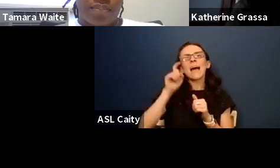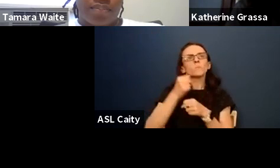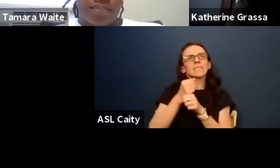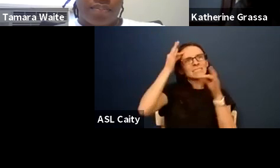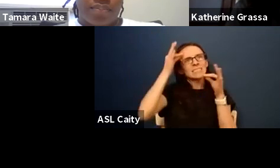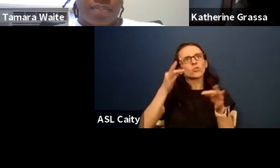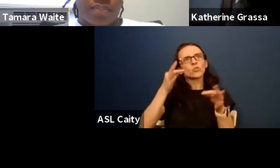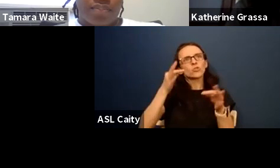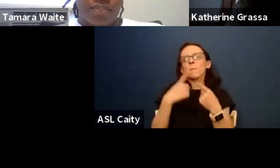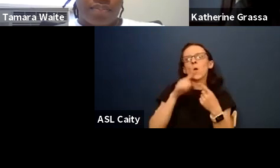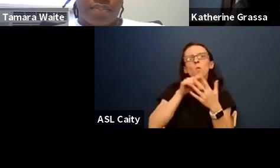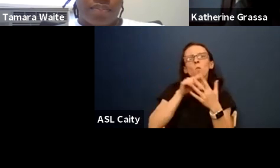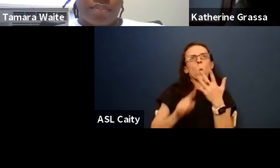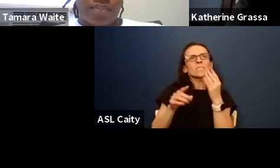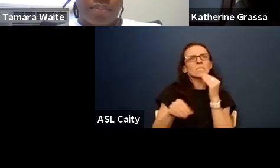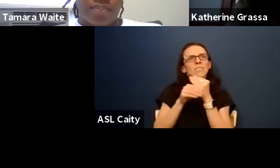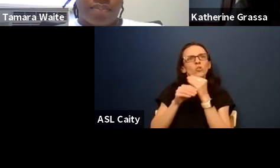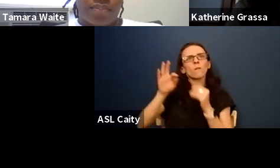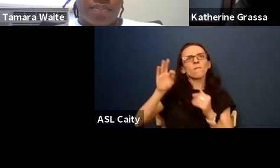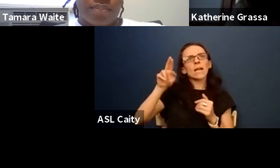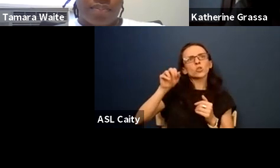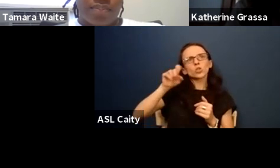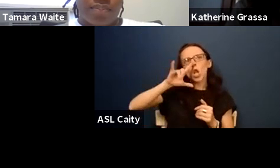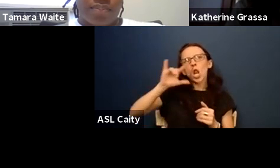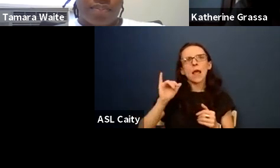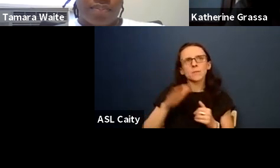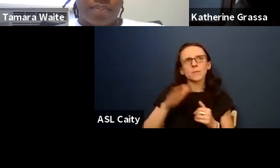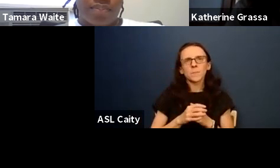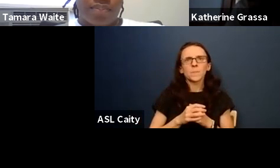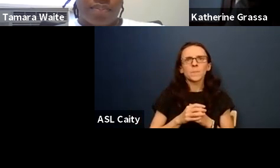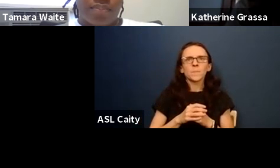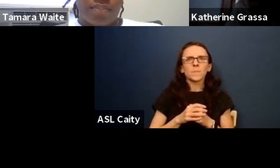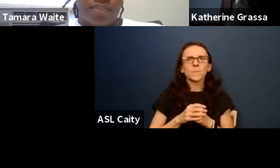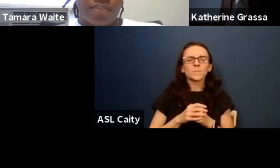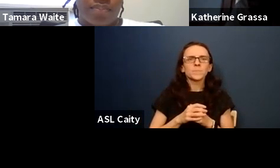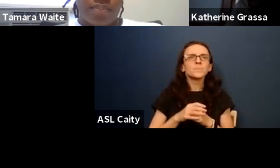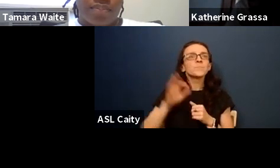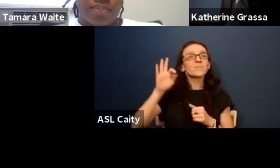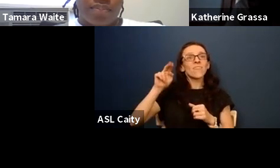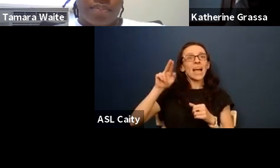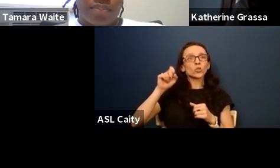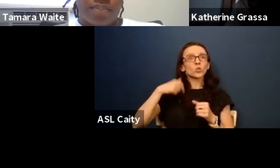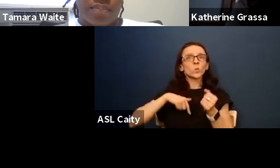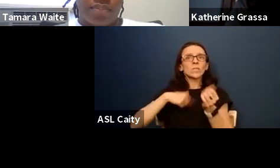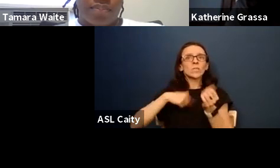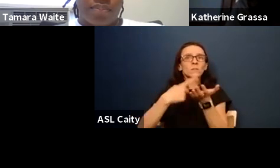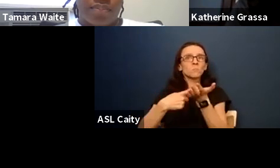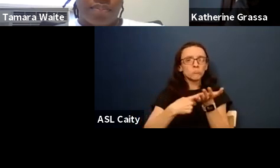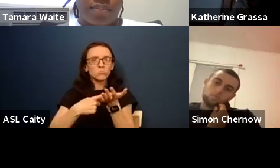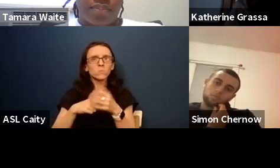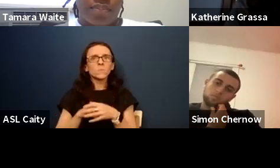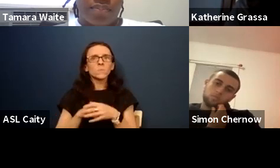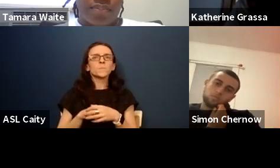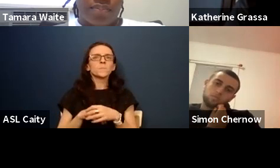those additional factors will be. And the factors that have been on the table for our consideration are